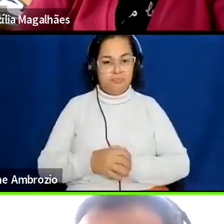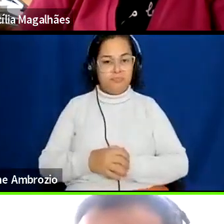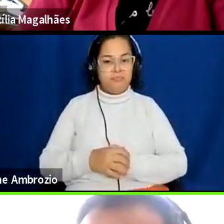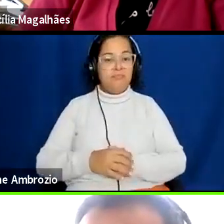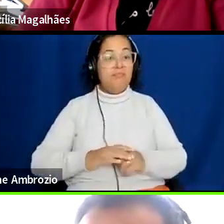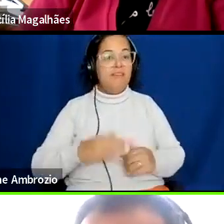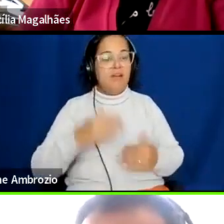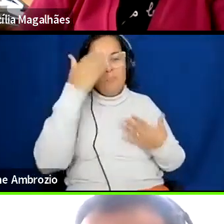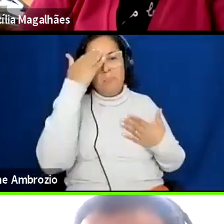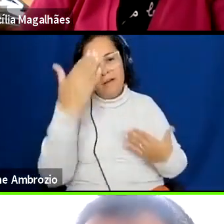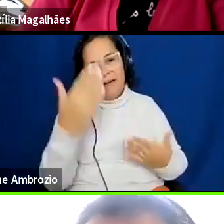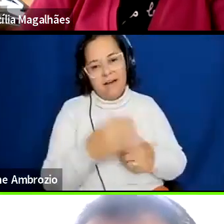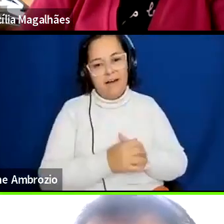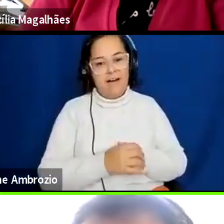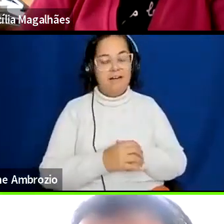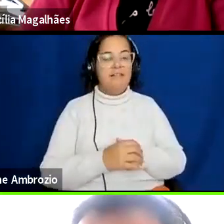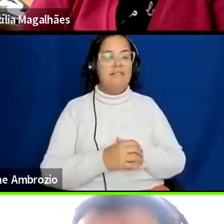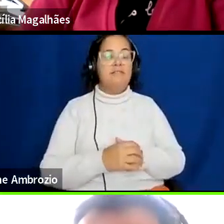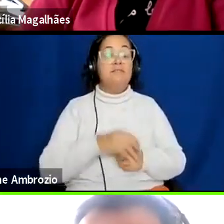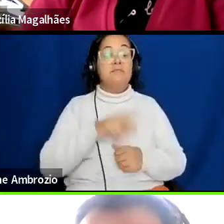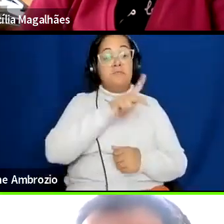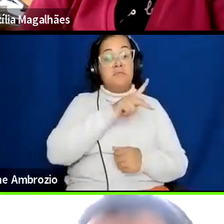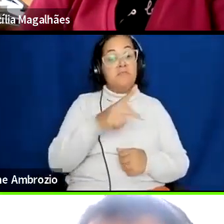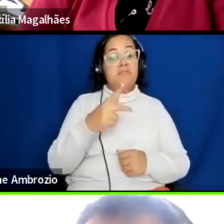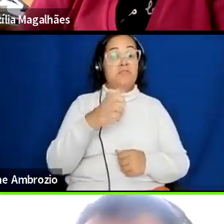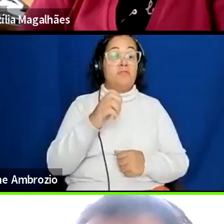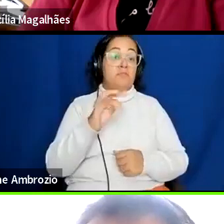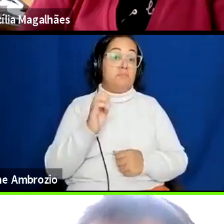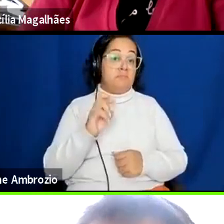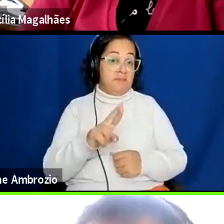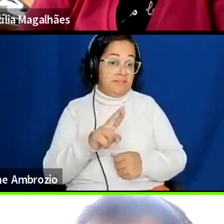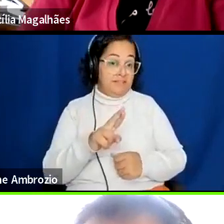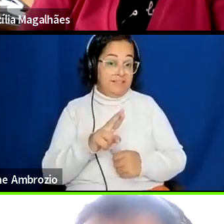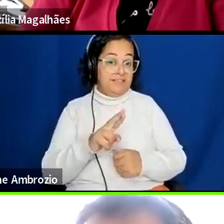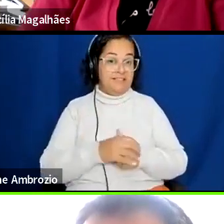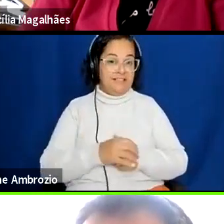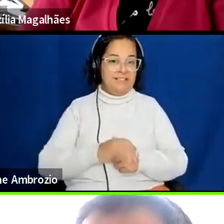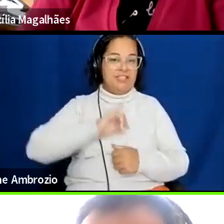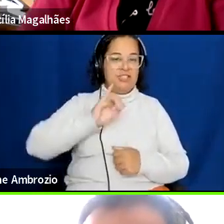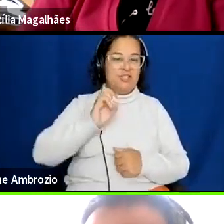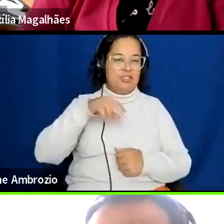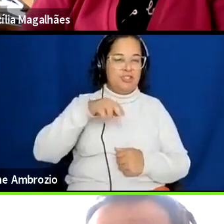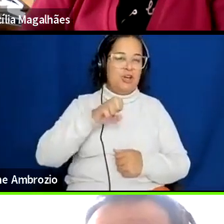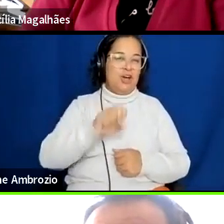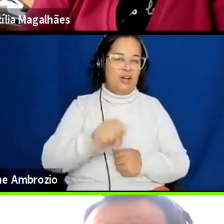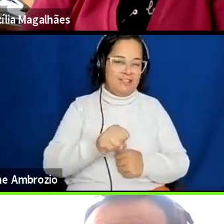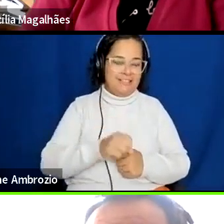you, Professor Peter Jones. I would like to ask two questions.